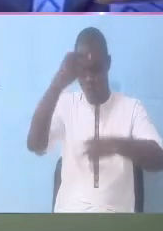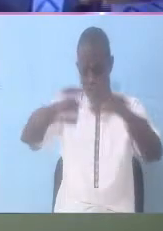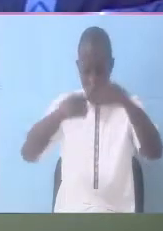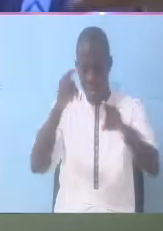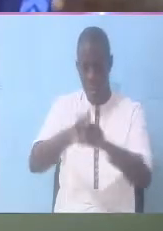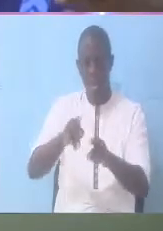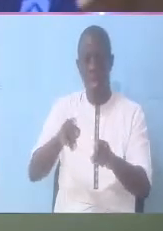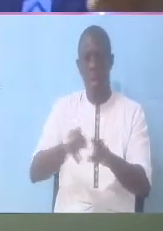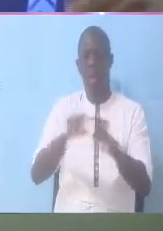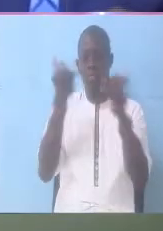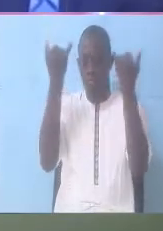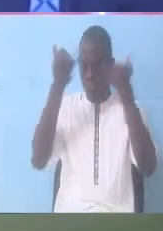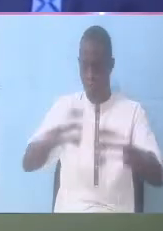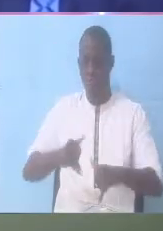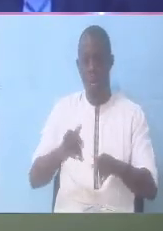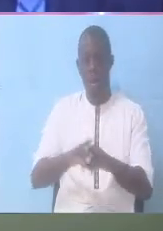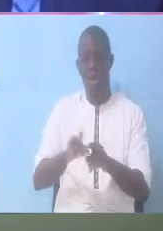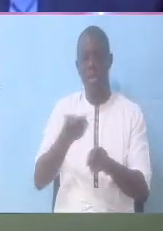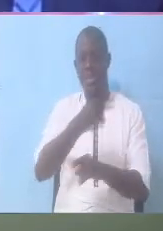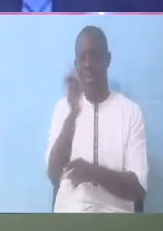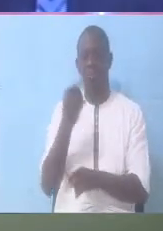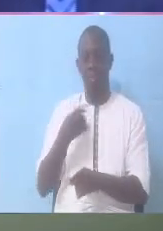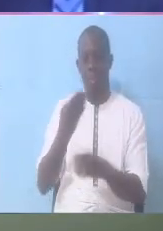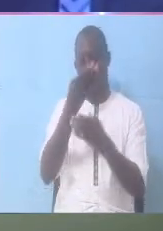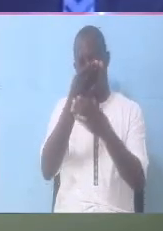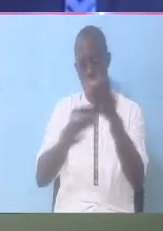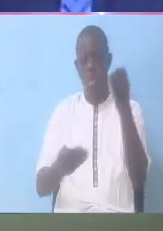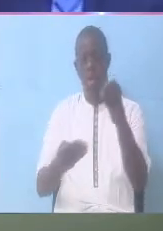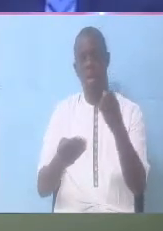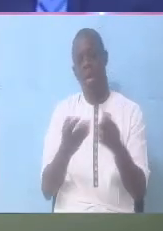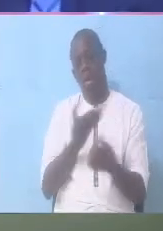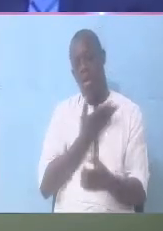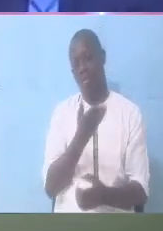and these people disappeared. Yes.